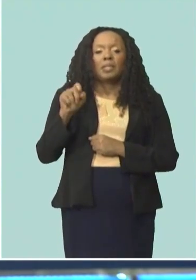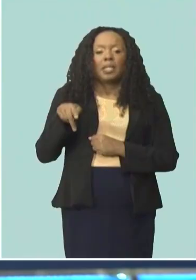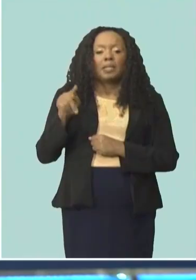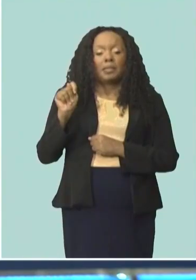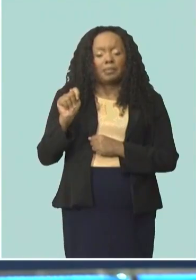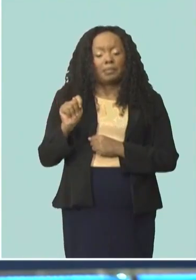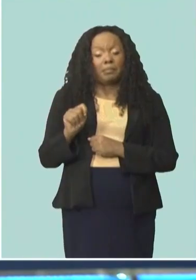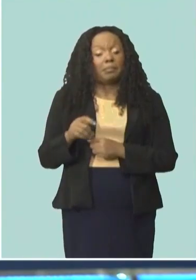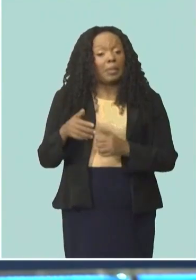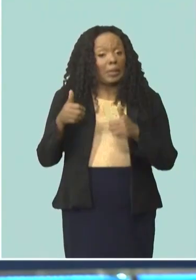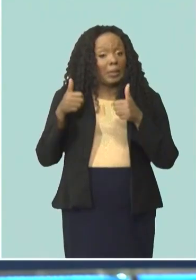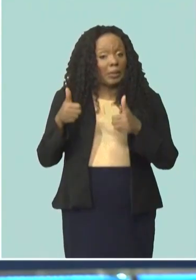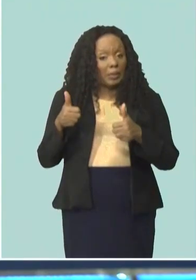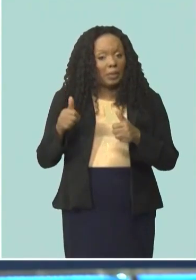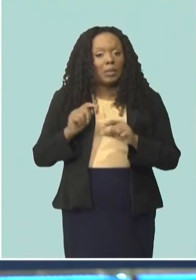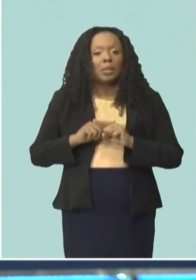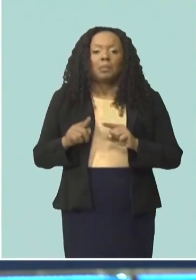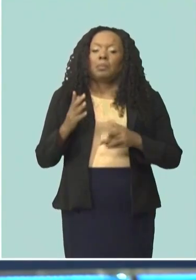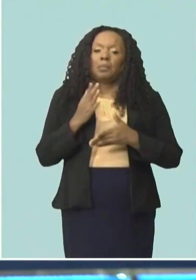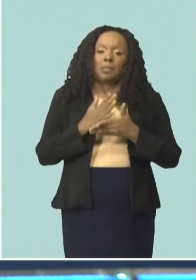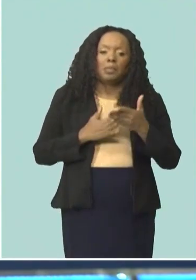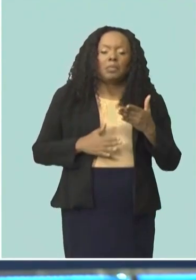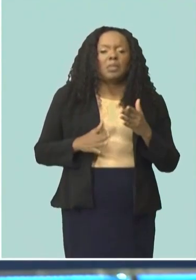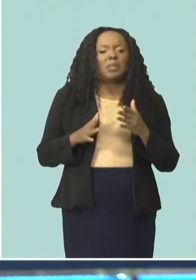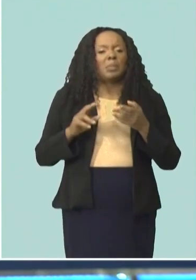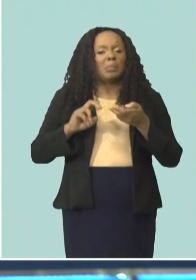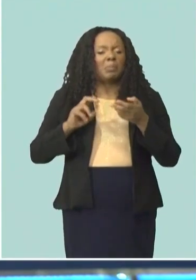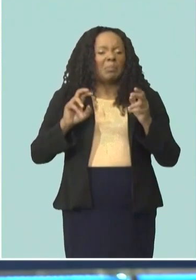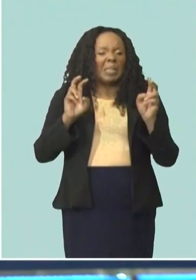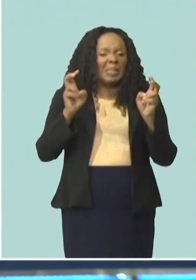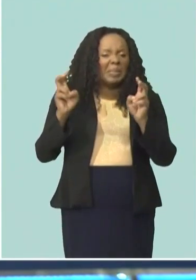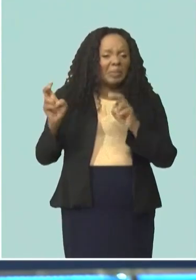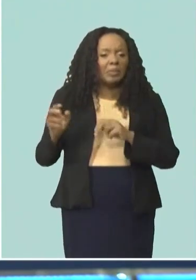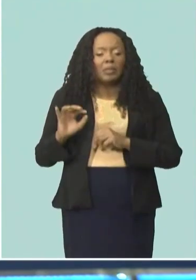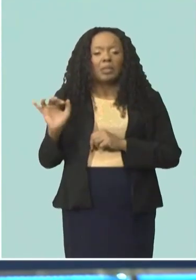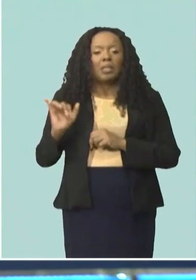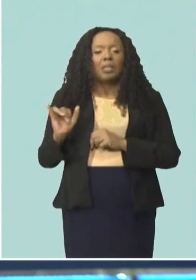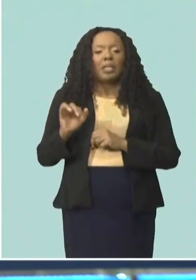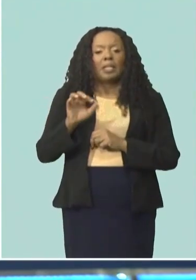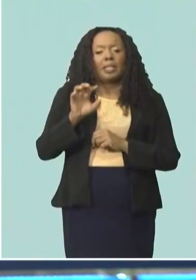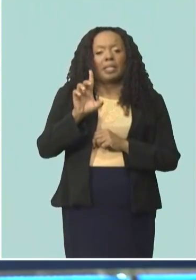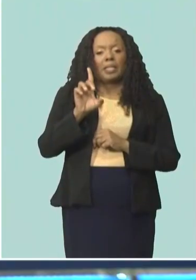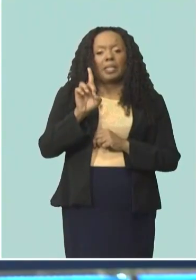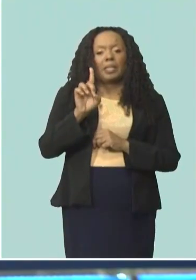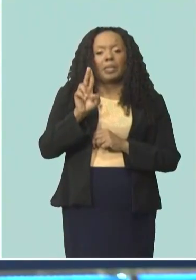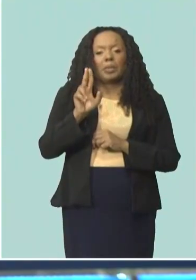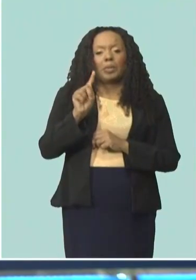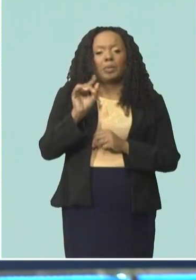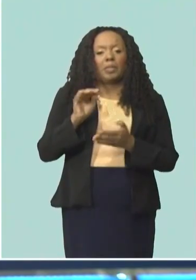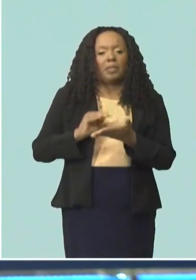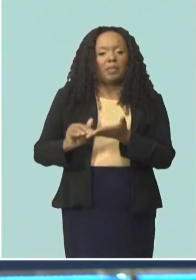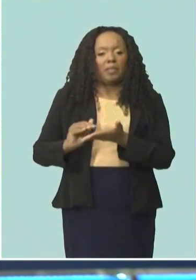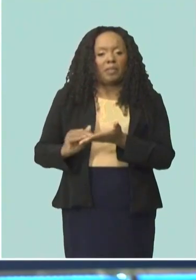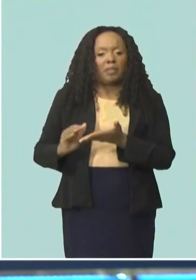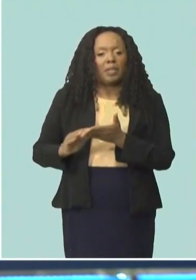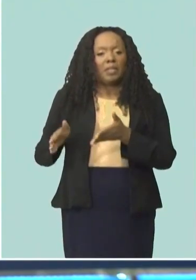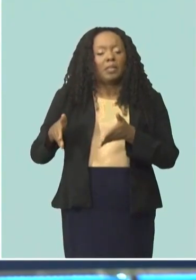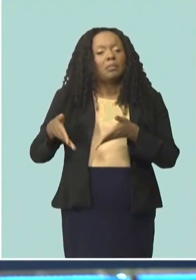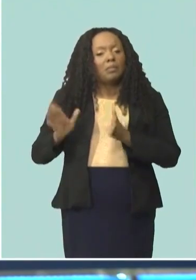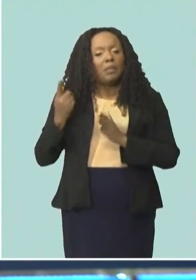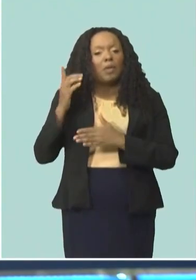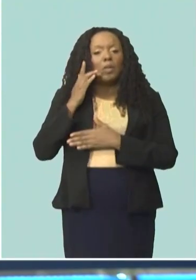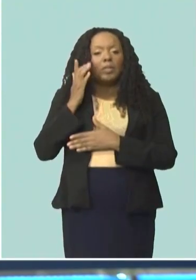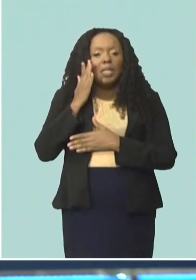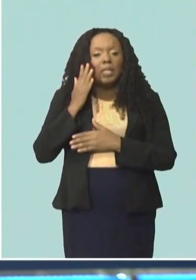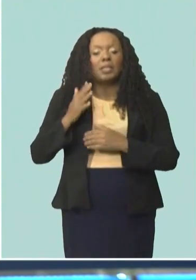be addressed, including the expiration of duty-free concessions for hotels and the delay in including the car rental sector into the